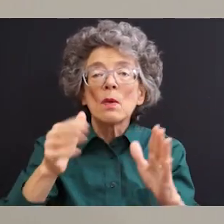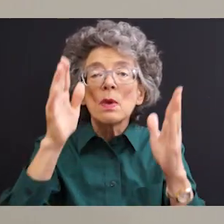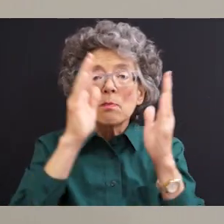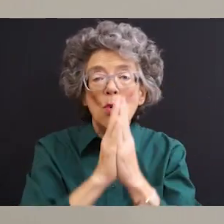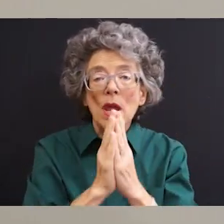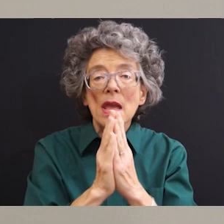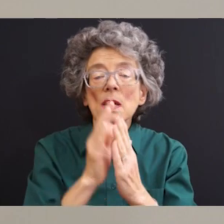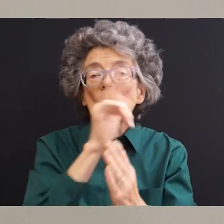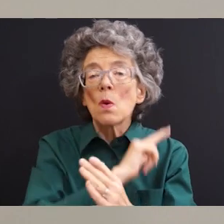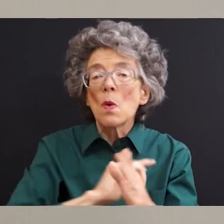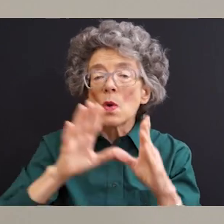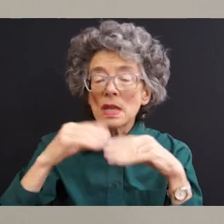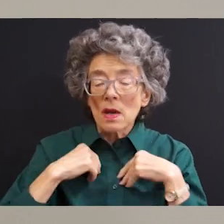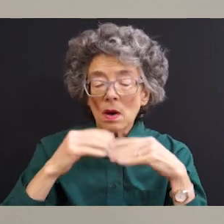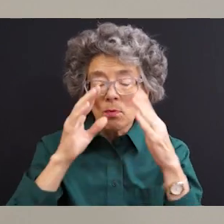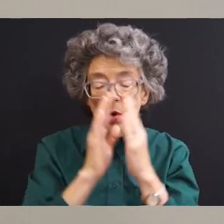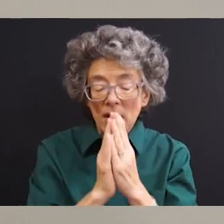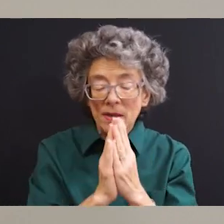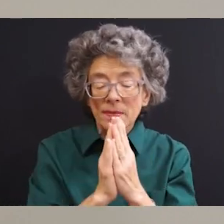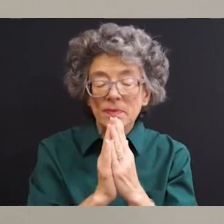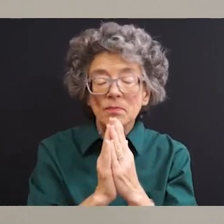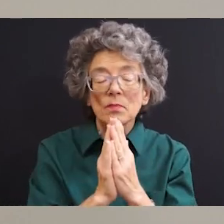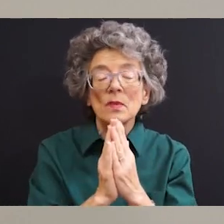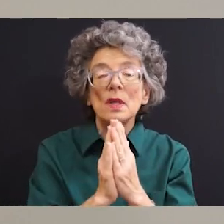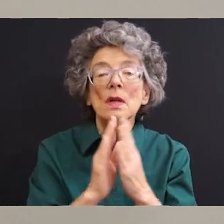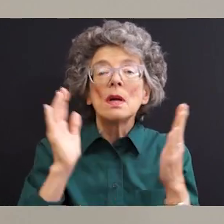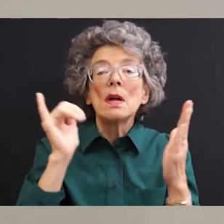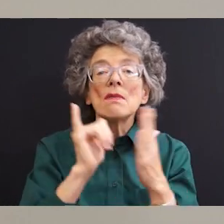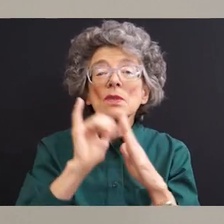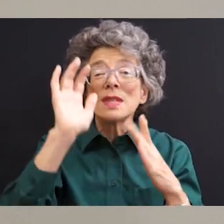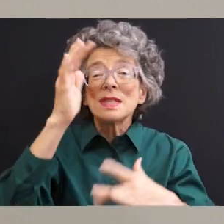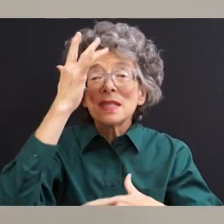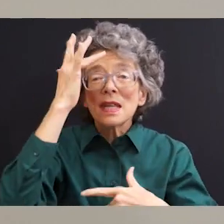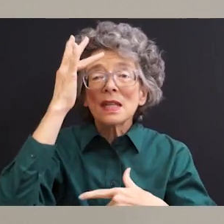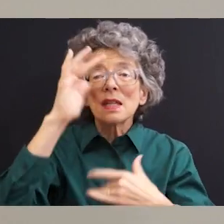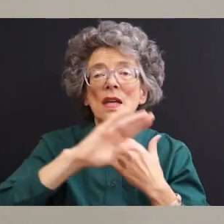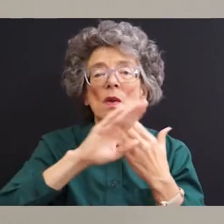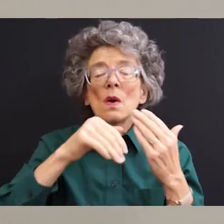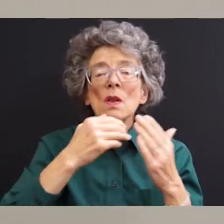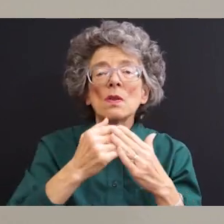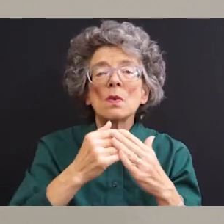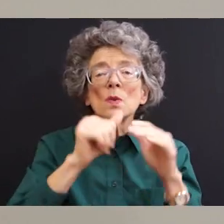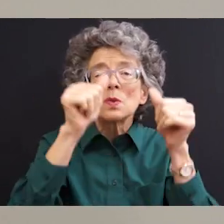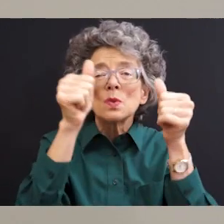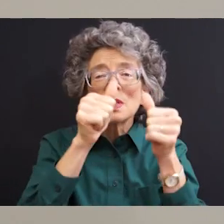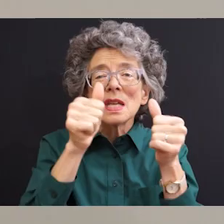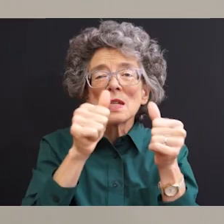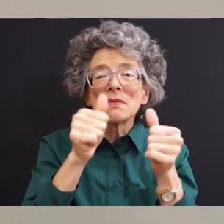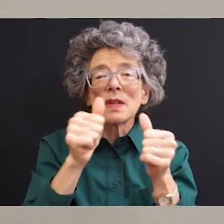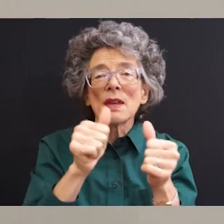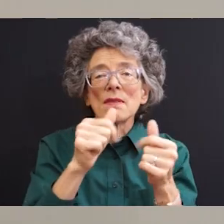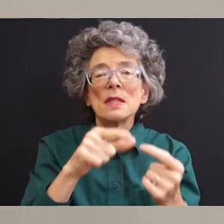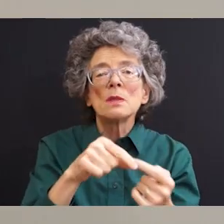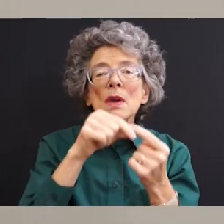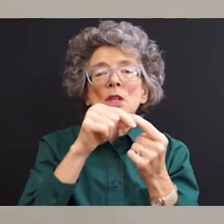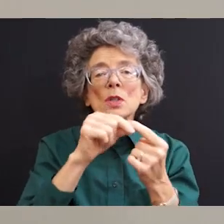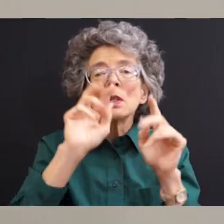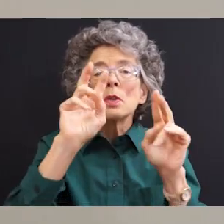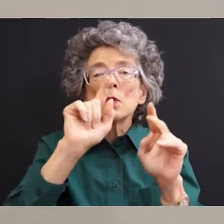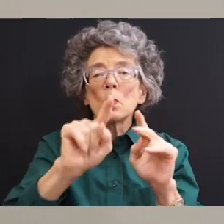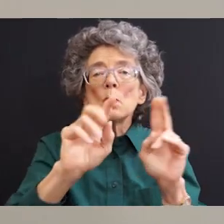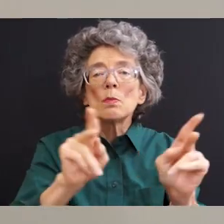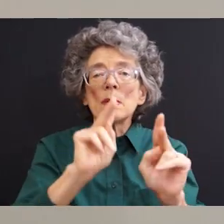Lord. Lord, hear our prayer. For the sick and all those at the end of life, especially those viewers of